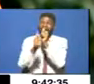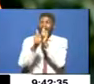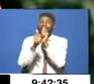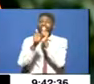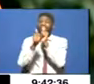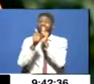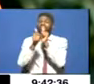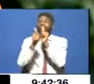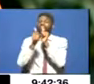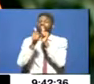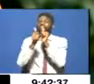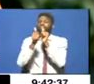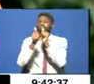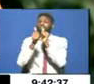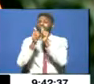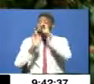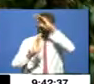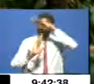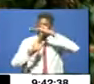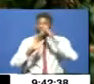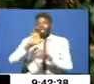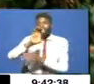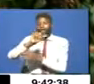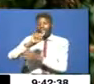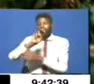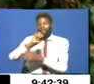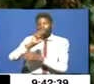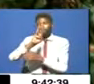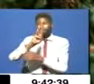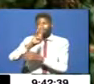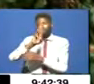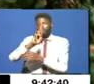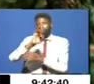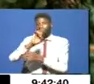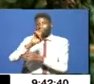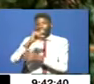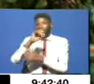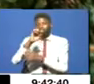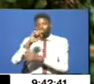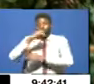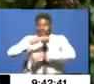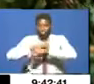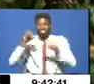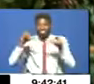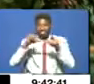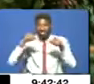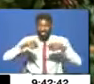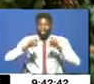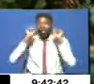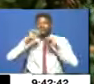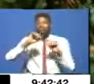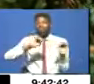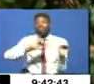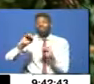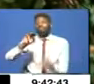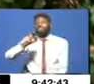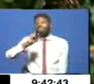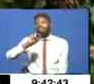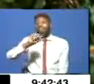the Cambridge School Certificate, then you got a place in Makerere.